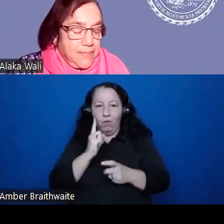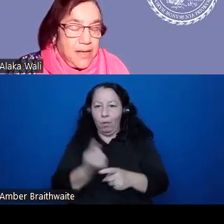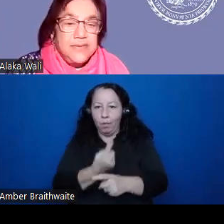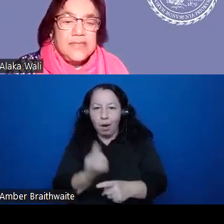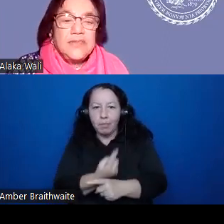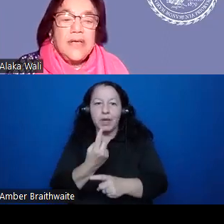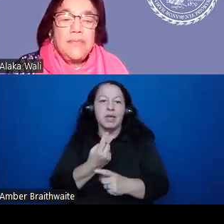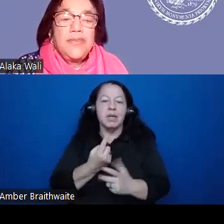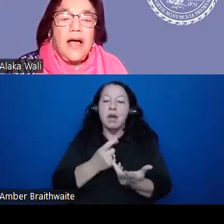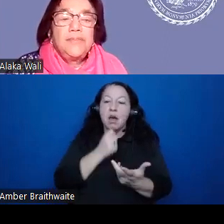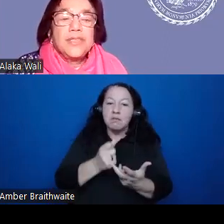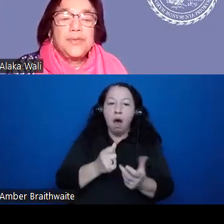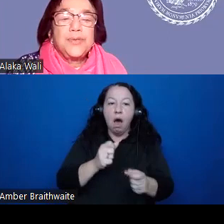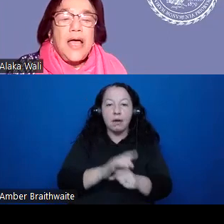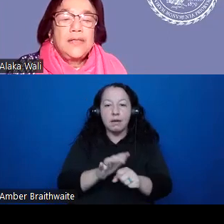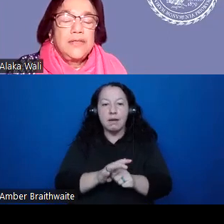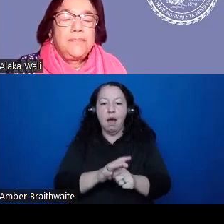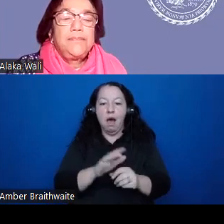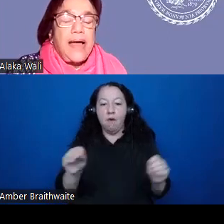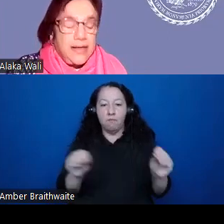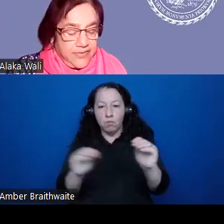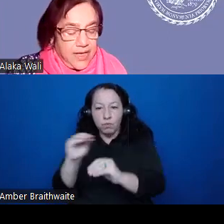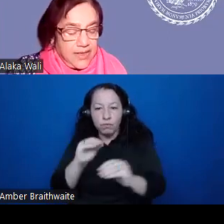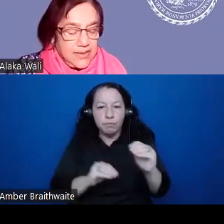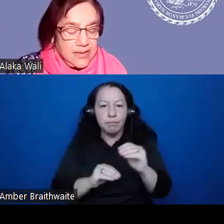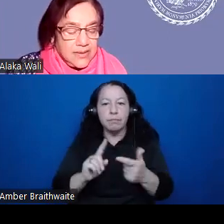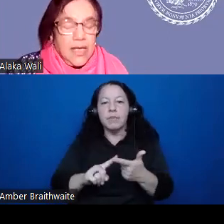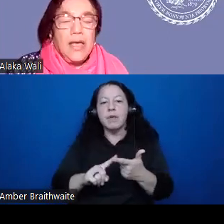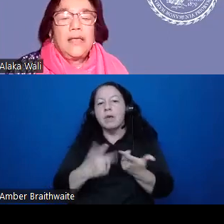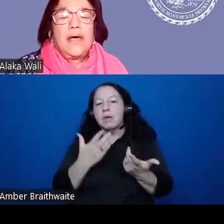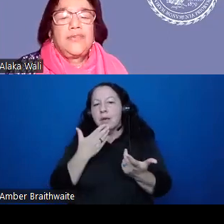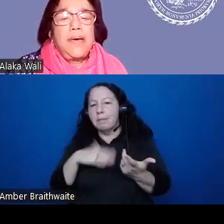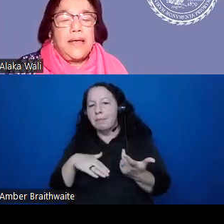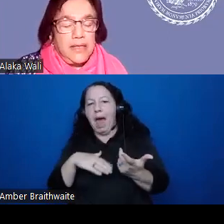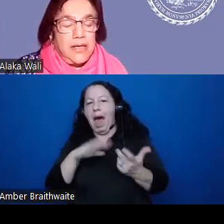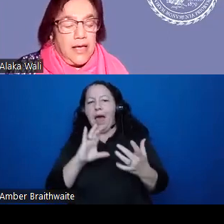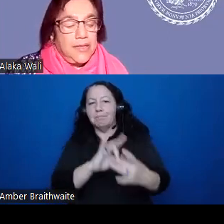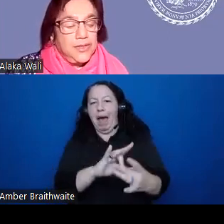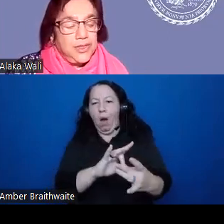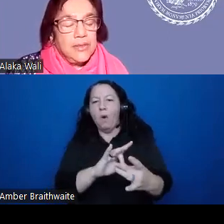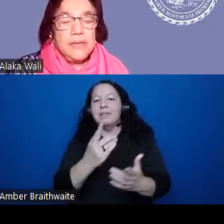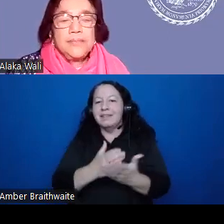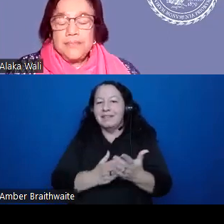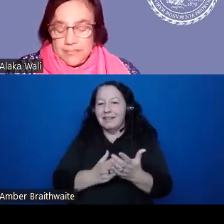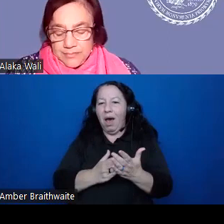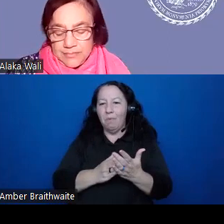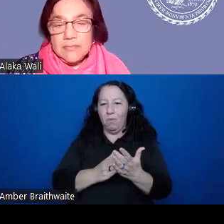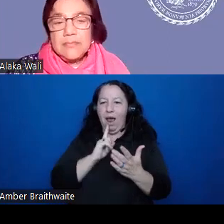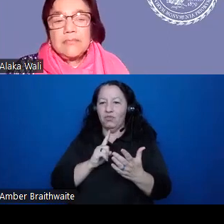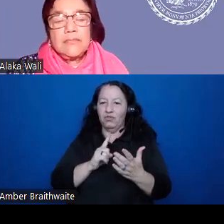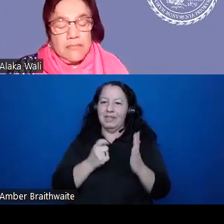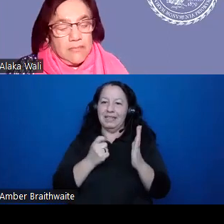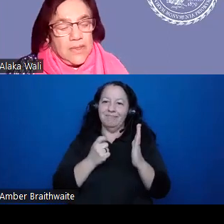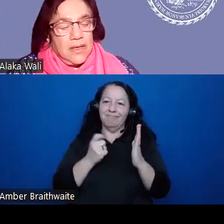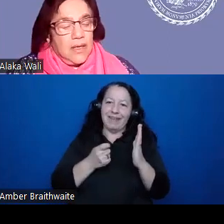bad mounts, so some of the objects were tacked to the back of cases and thus badly damaged.